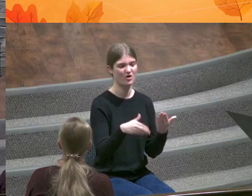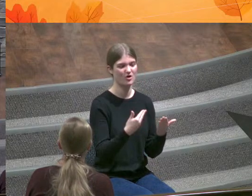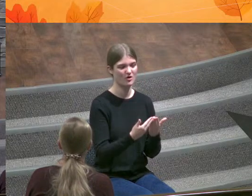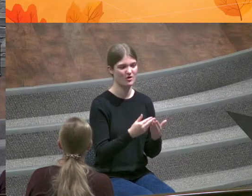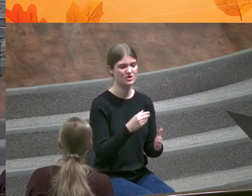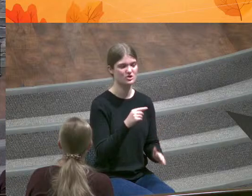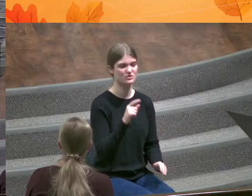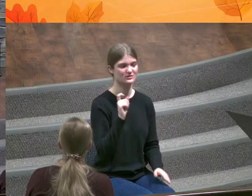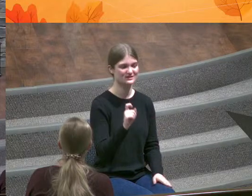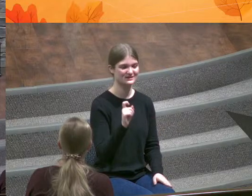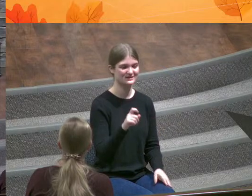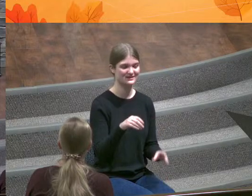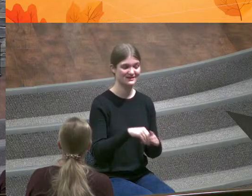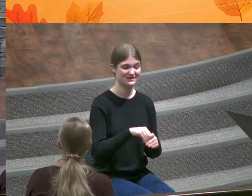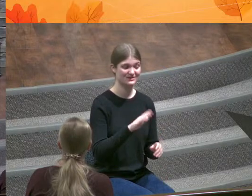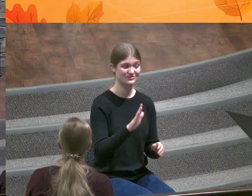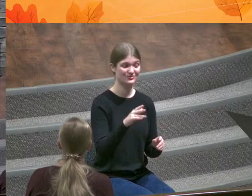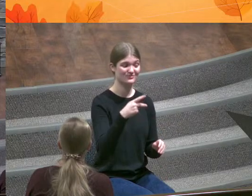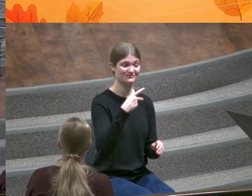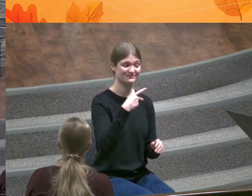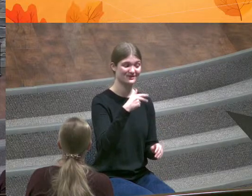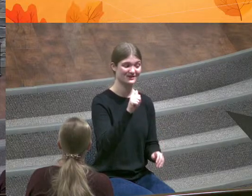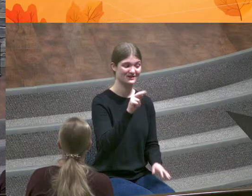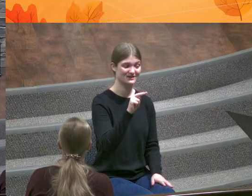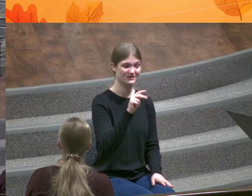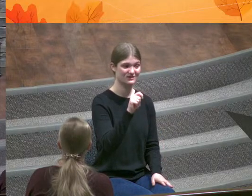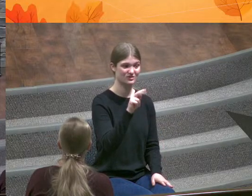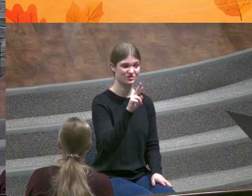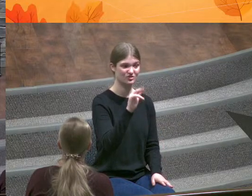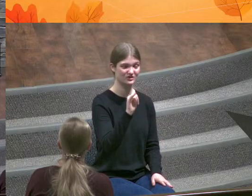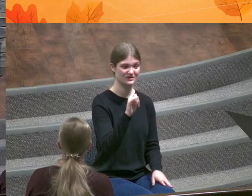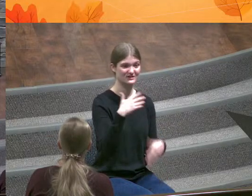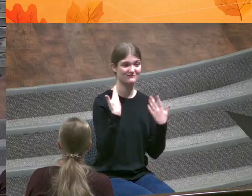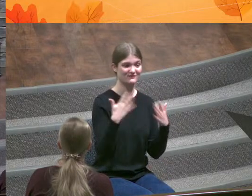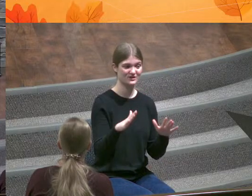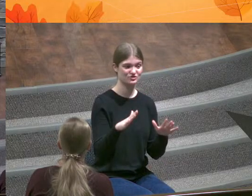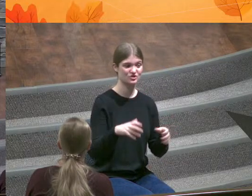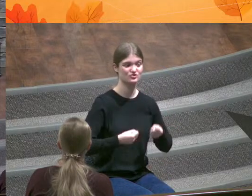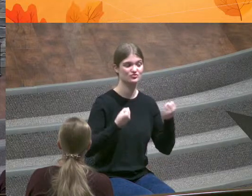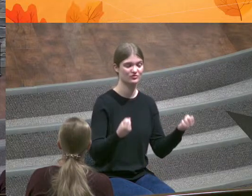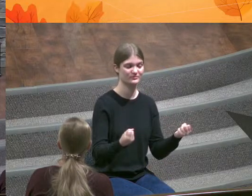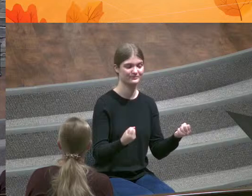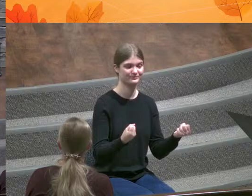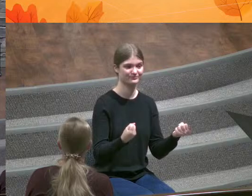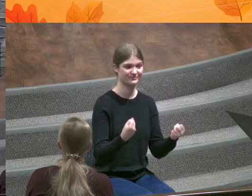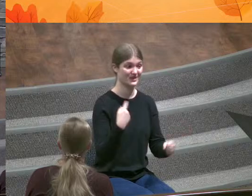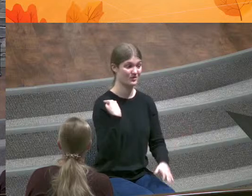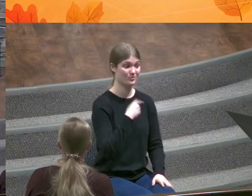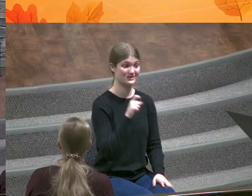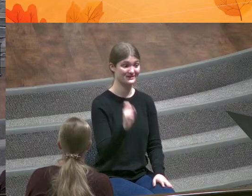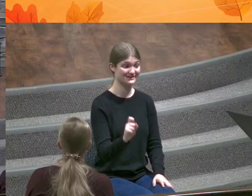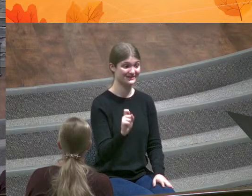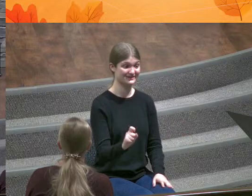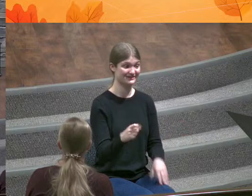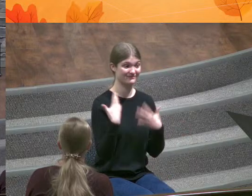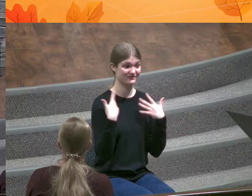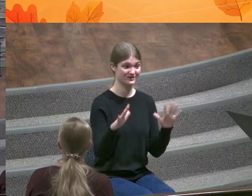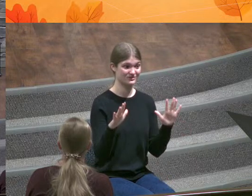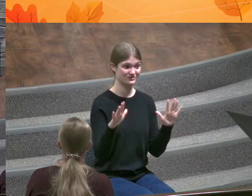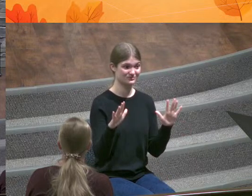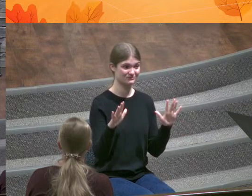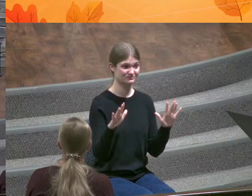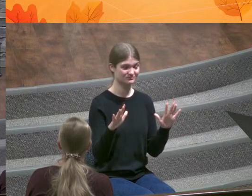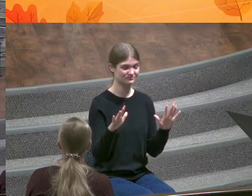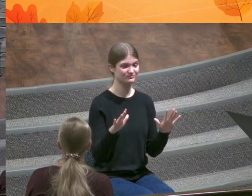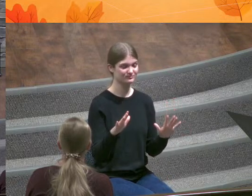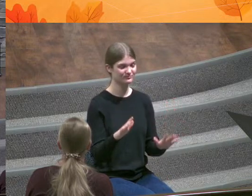and to finish strong. and I have to finish.